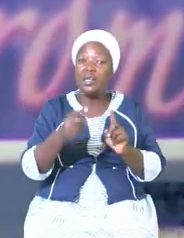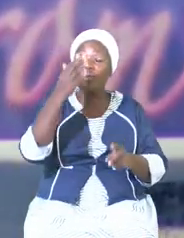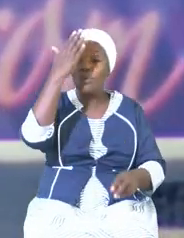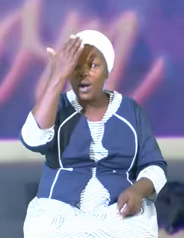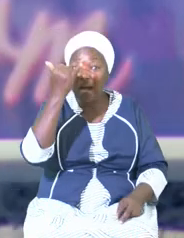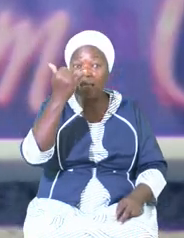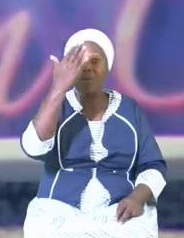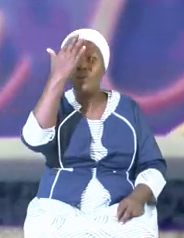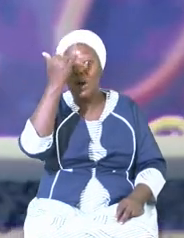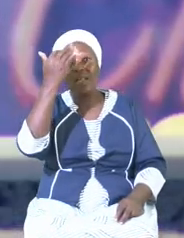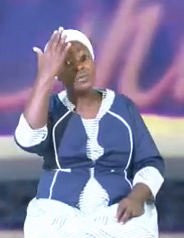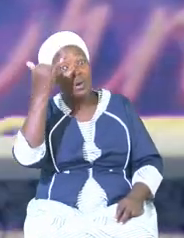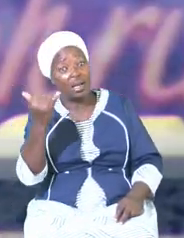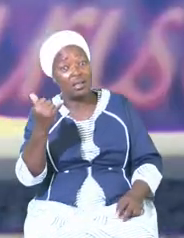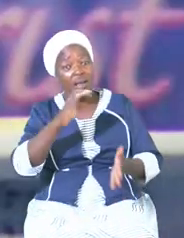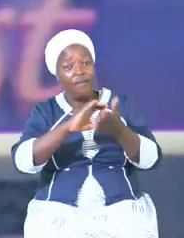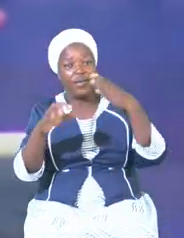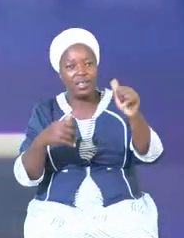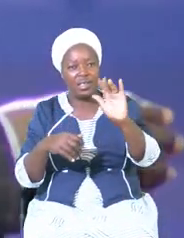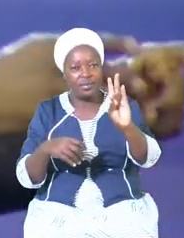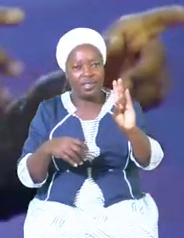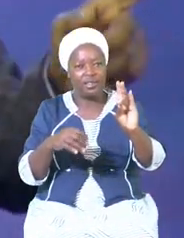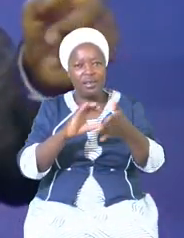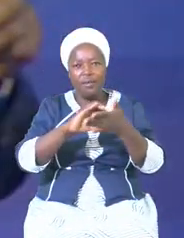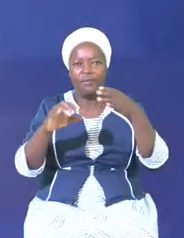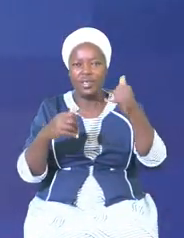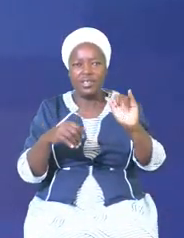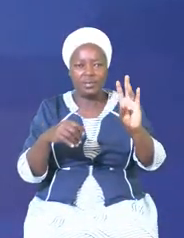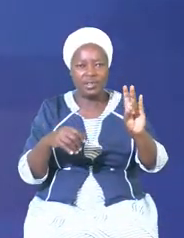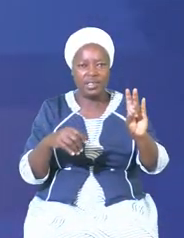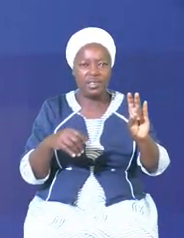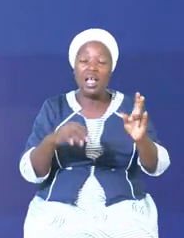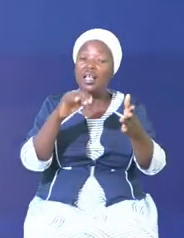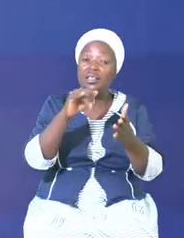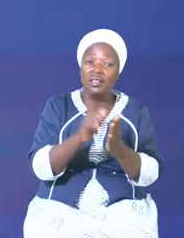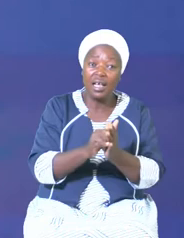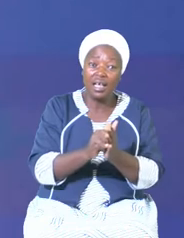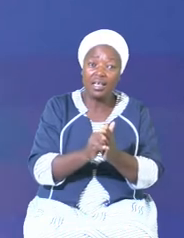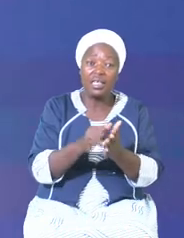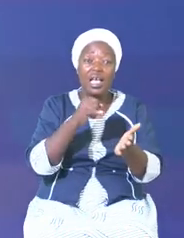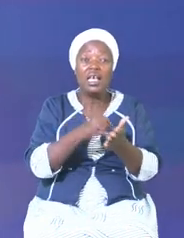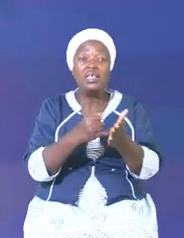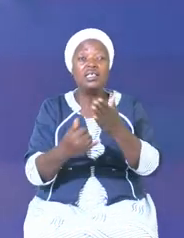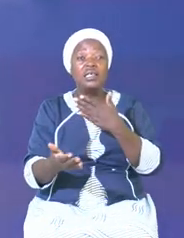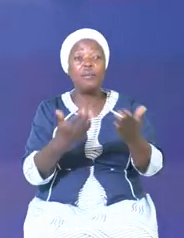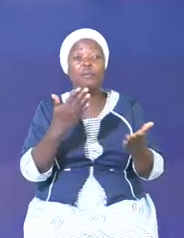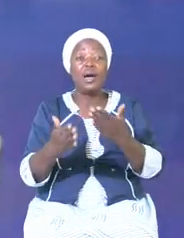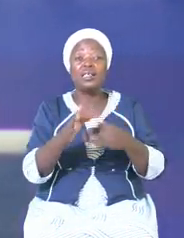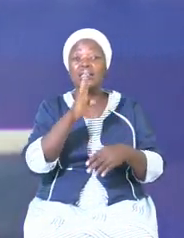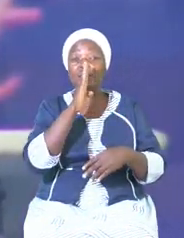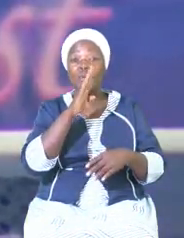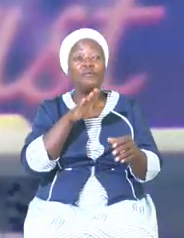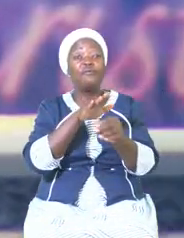why? Verse 17. Look at verse 17. That it might be fulfilled,